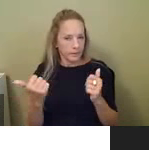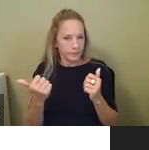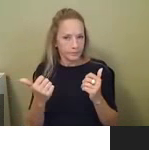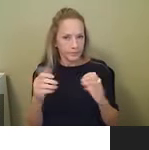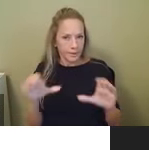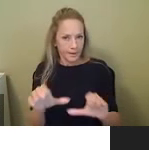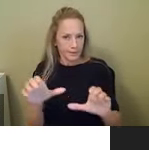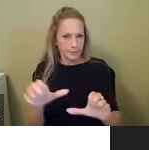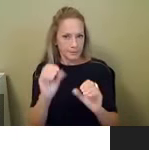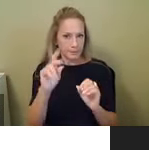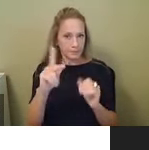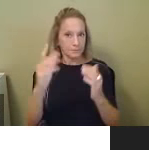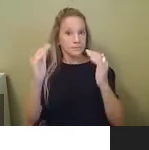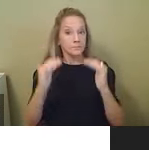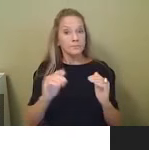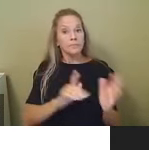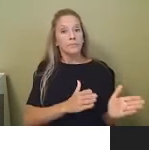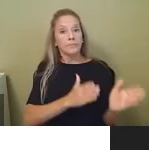So next slide, please.